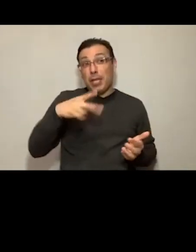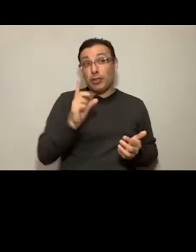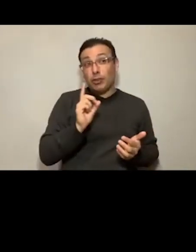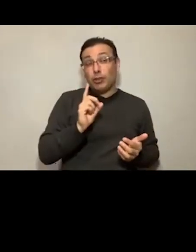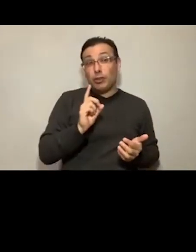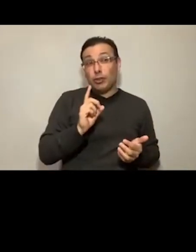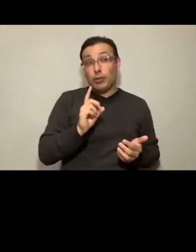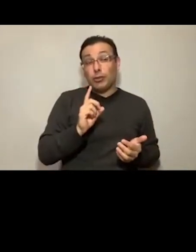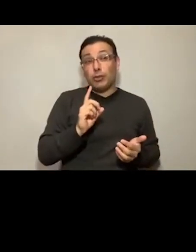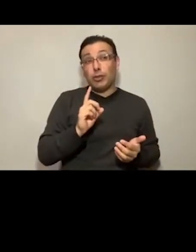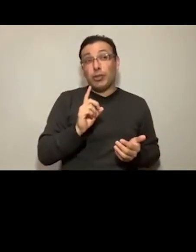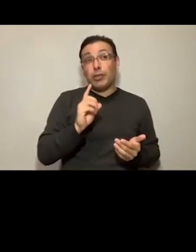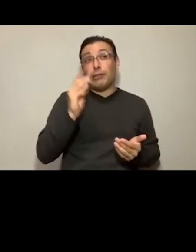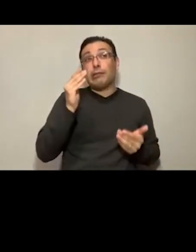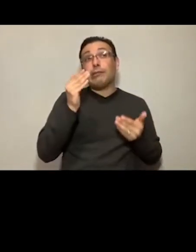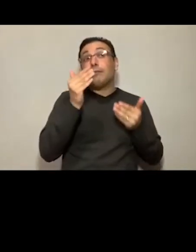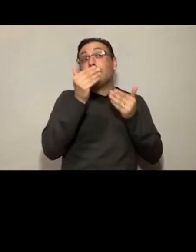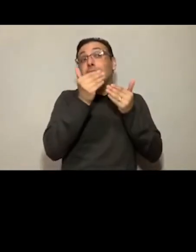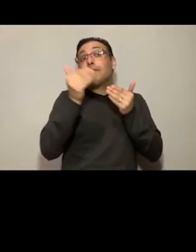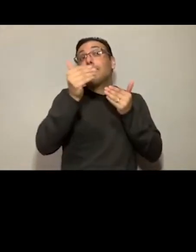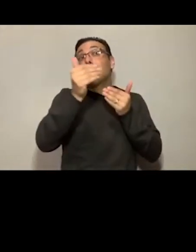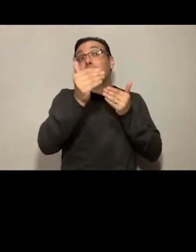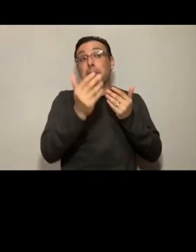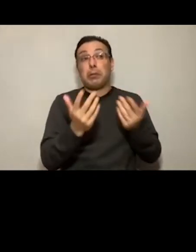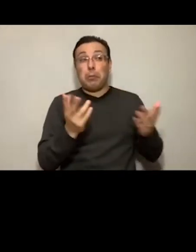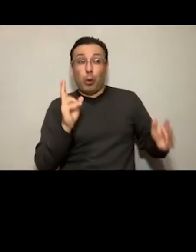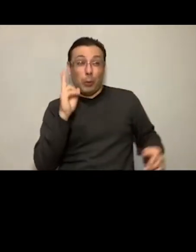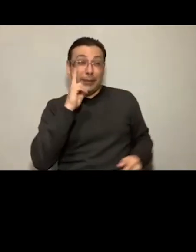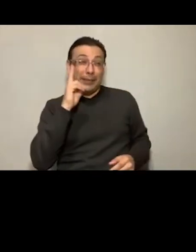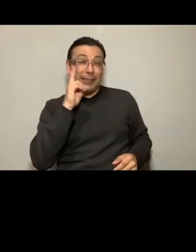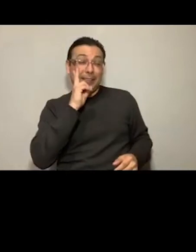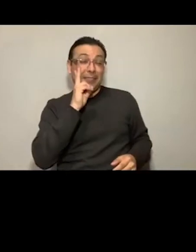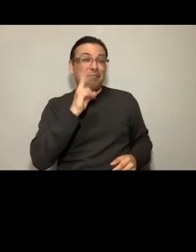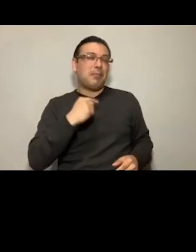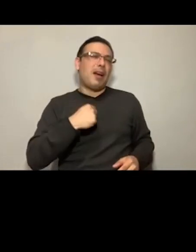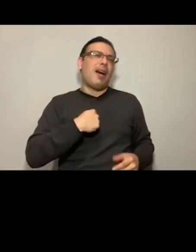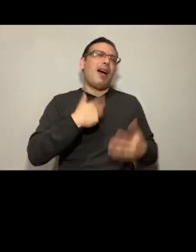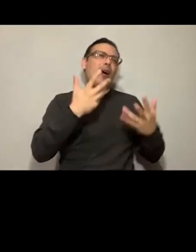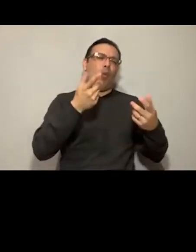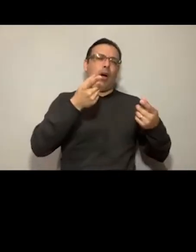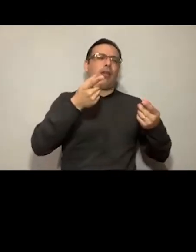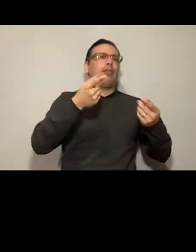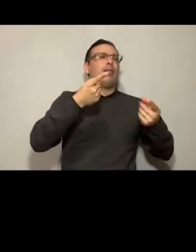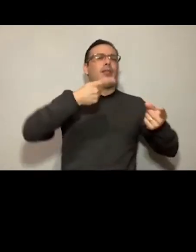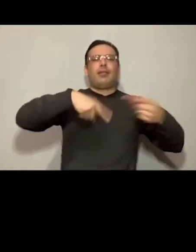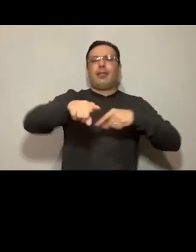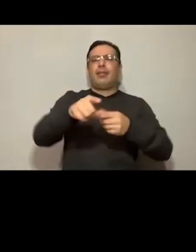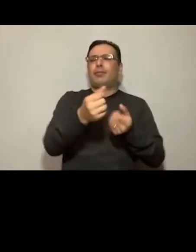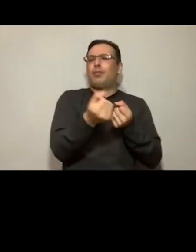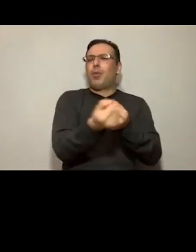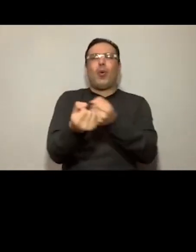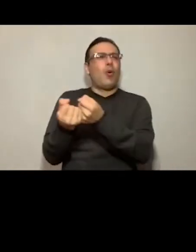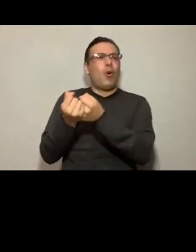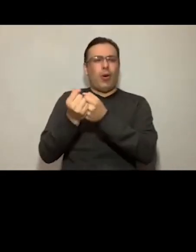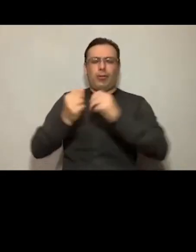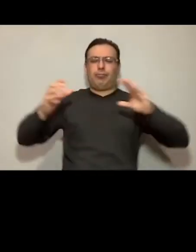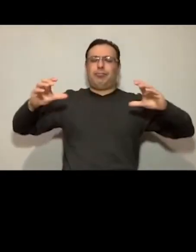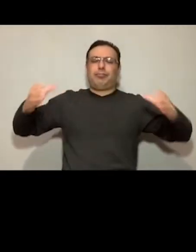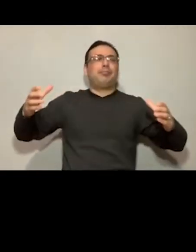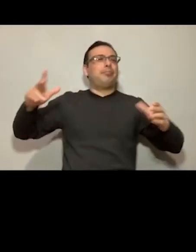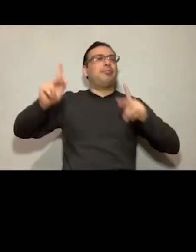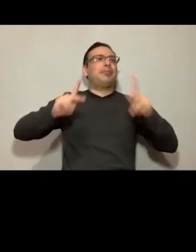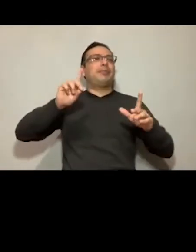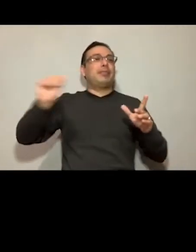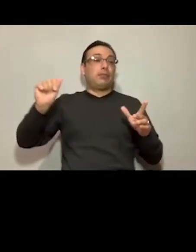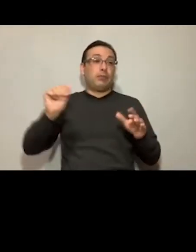practice within the next couple of years. We shall see. I would love to be able to give back to our community. It's really, really imperative that we